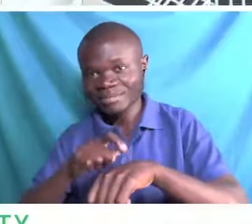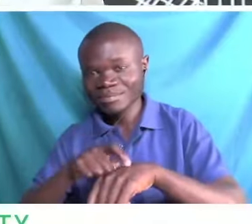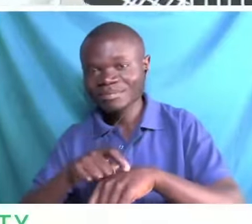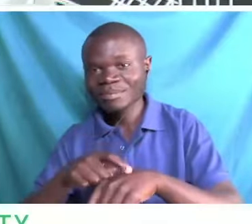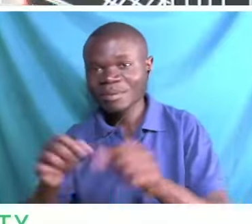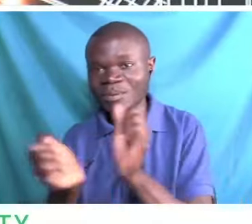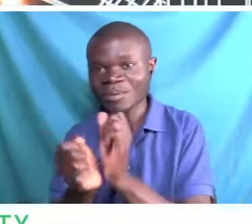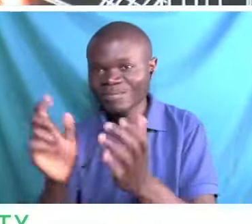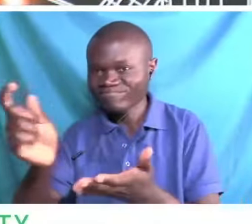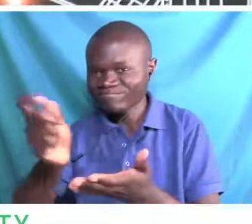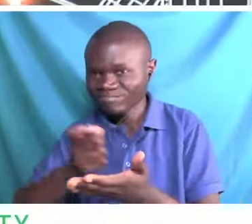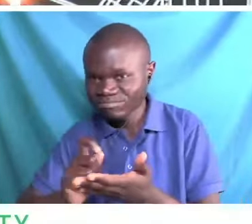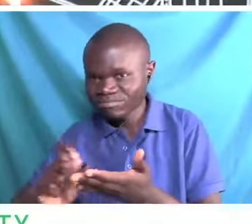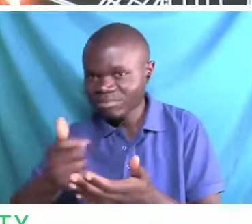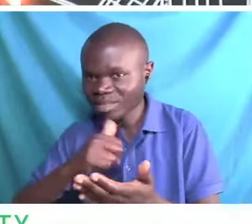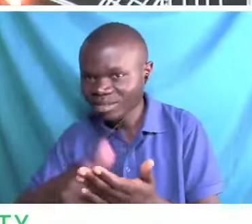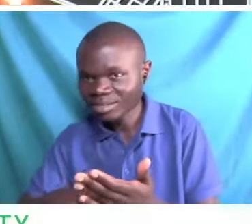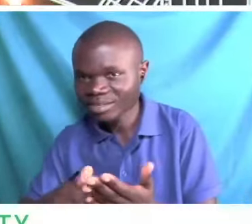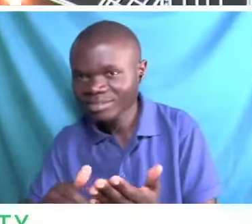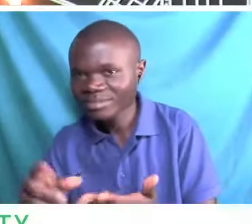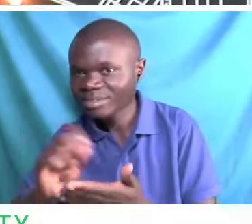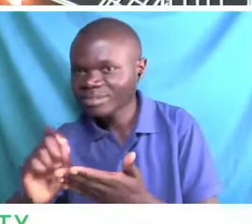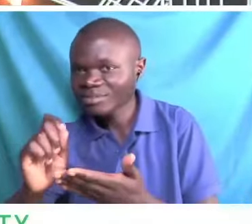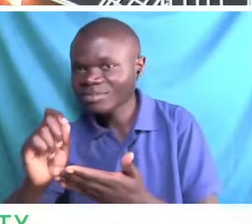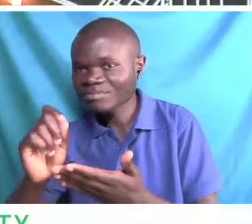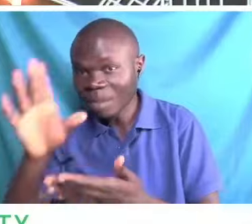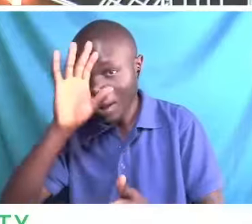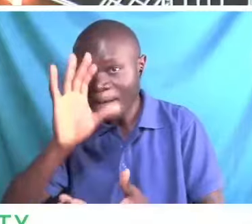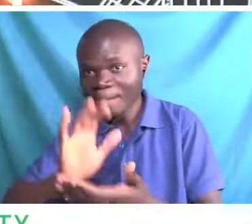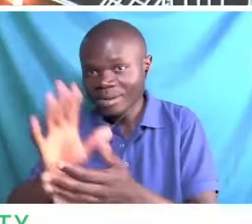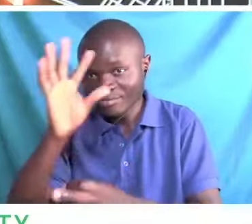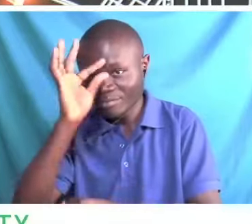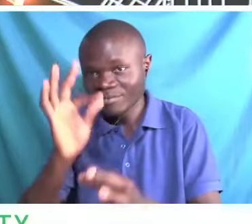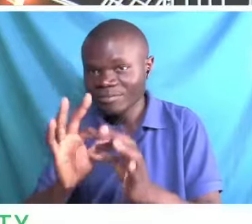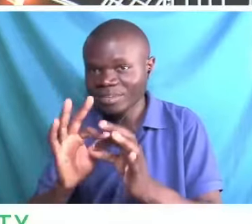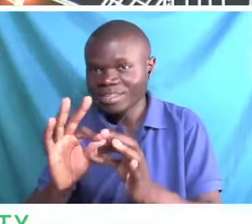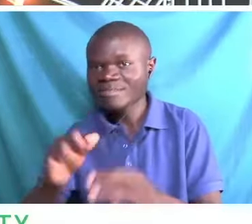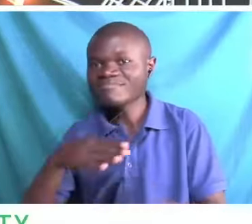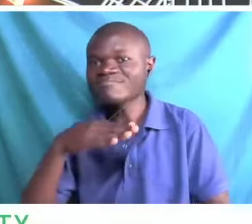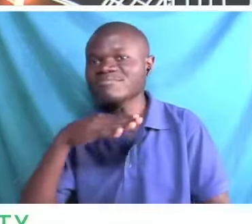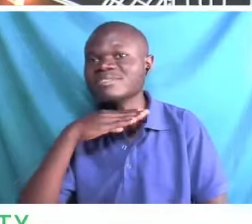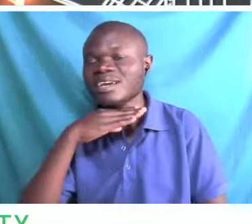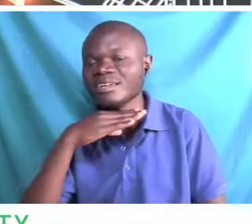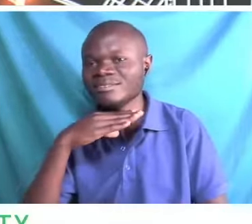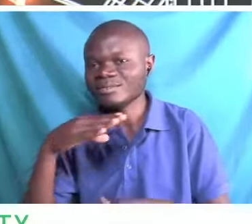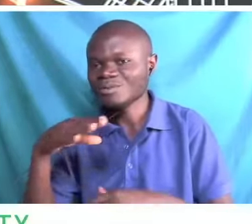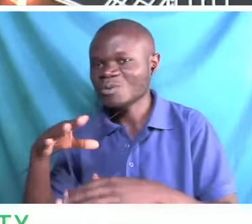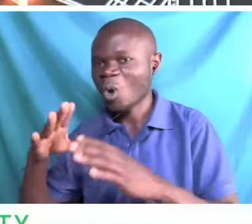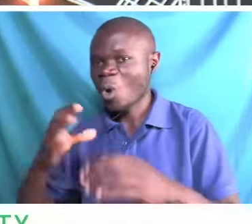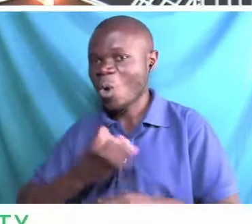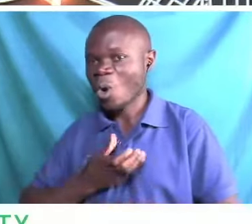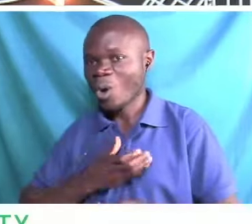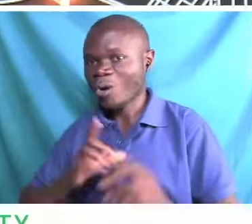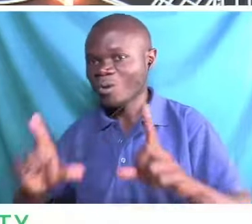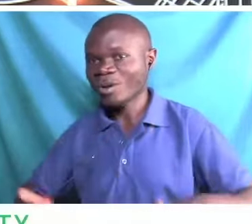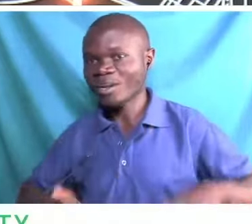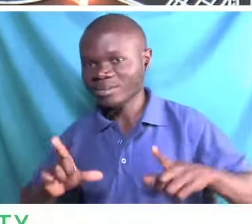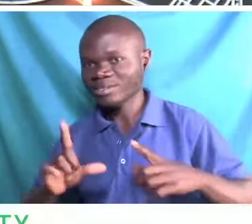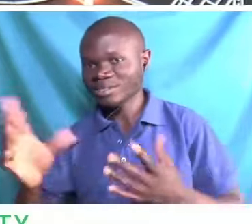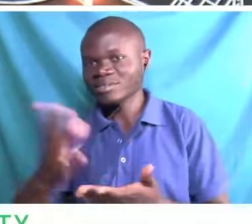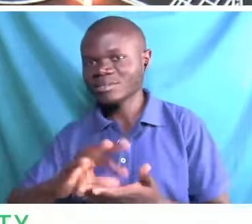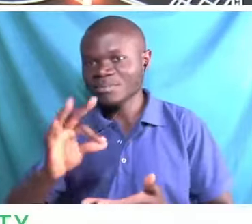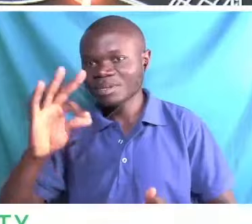was writing to them with a belief and faith that they had died to their old lives and have been